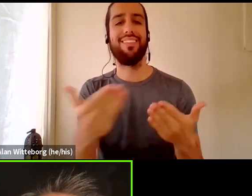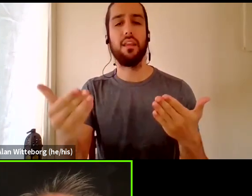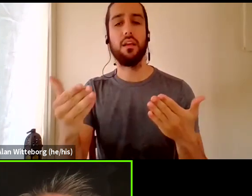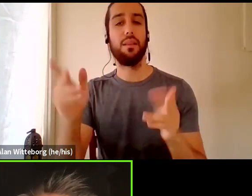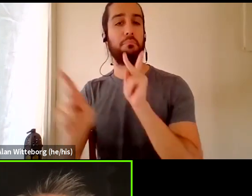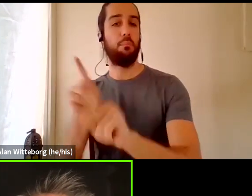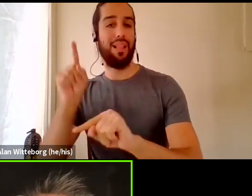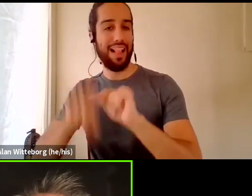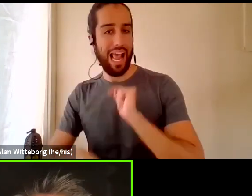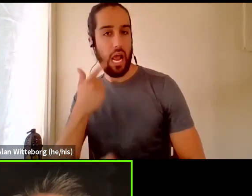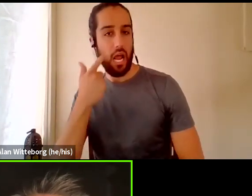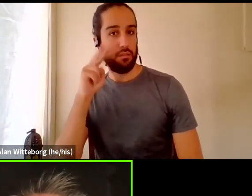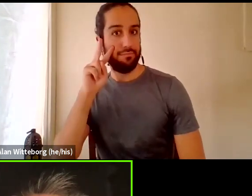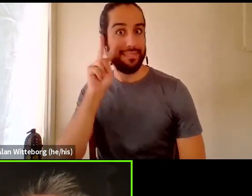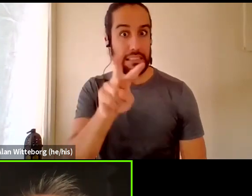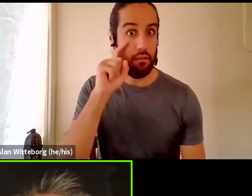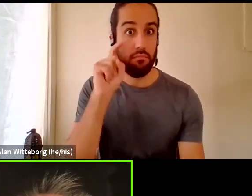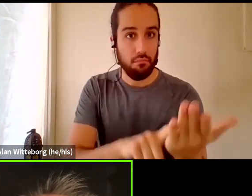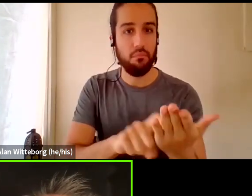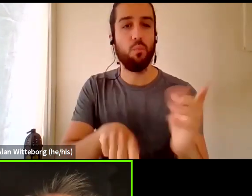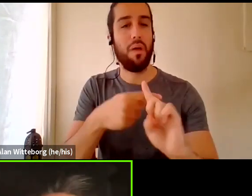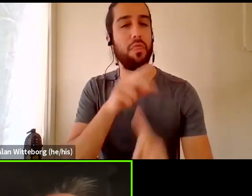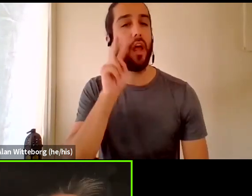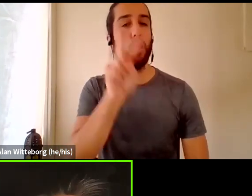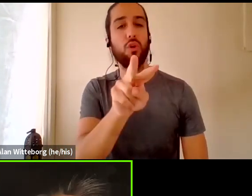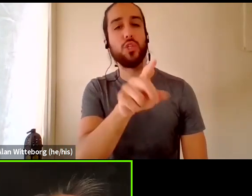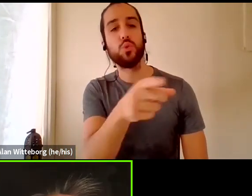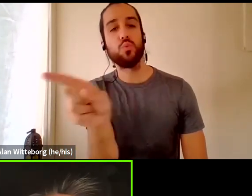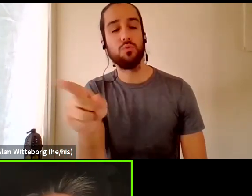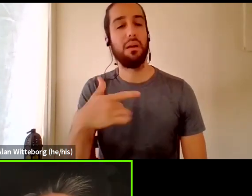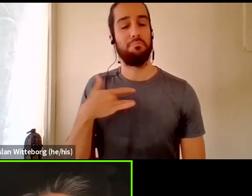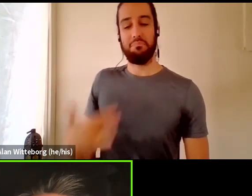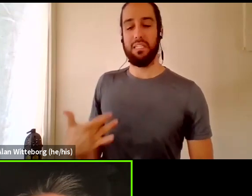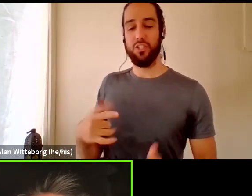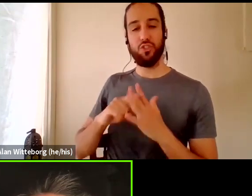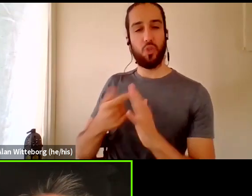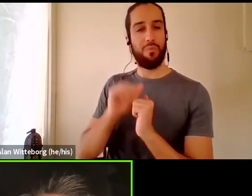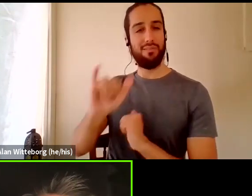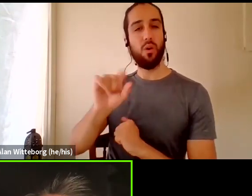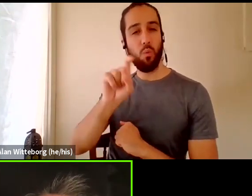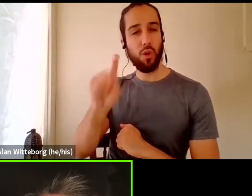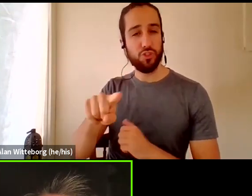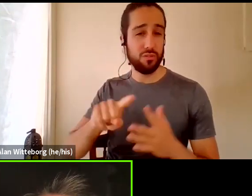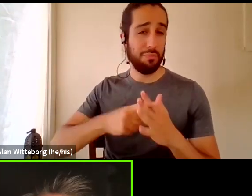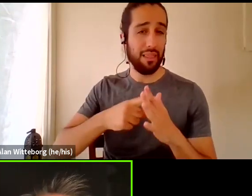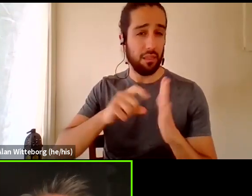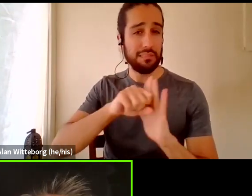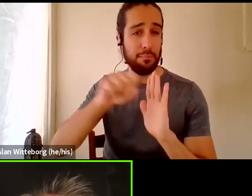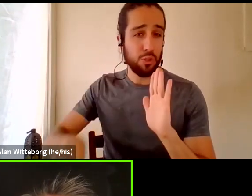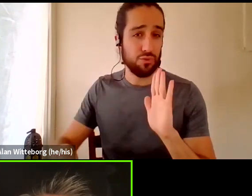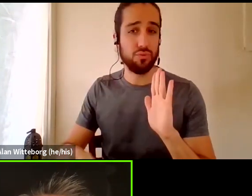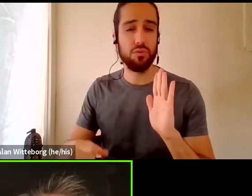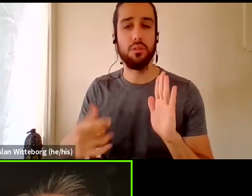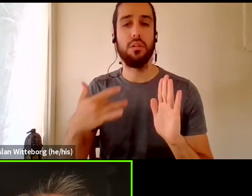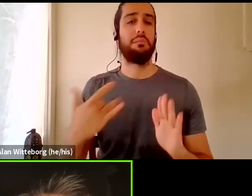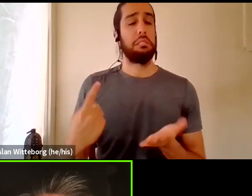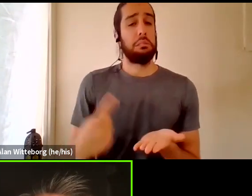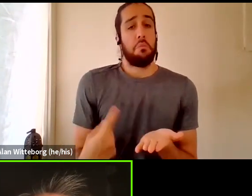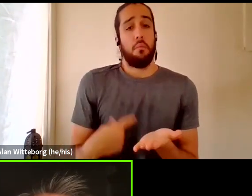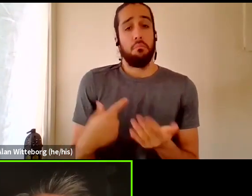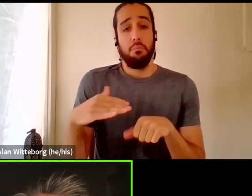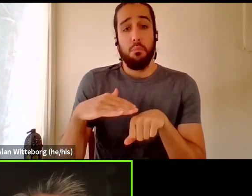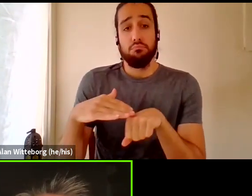you? And I do that at the start of every semester, right? And sometimes it's very something very surface. But